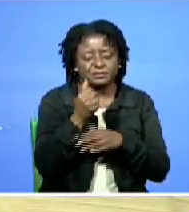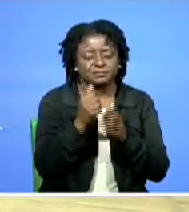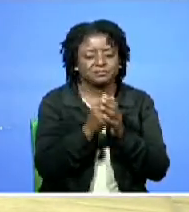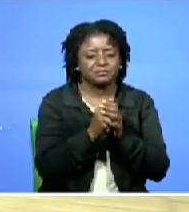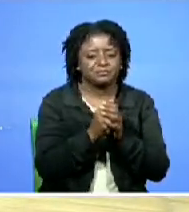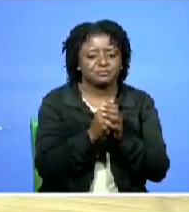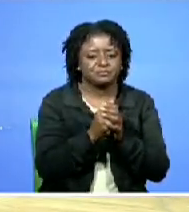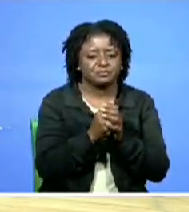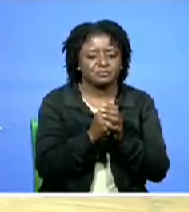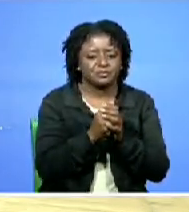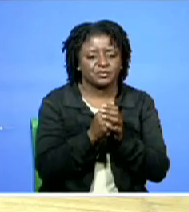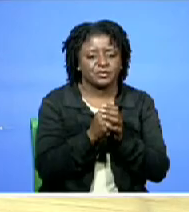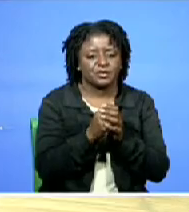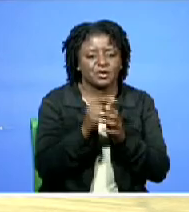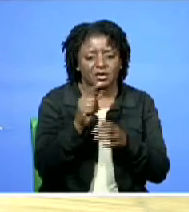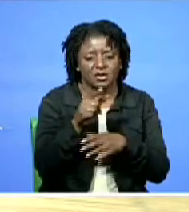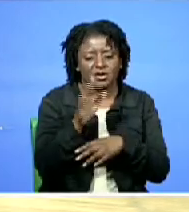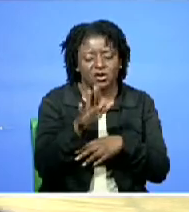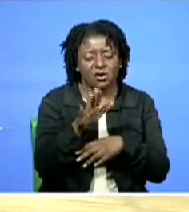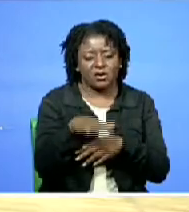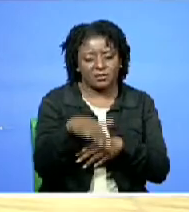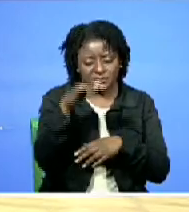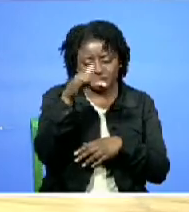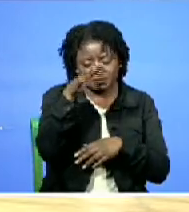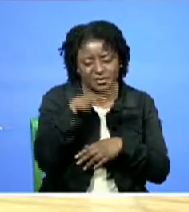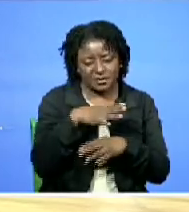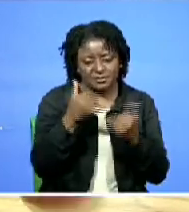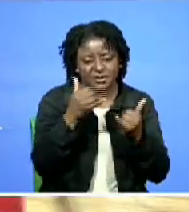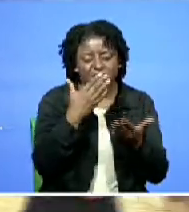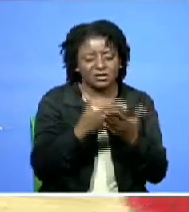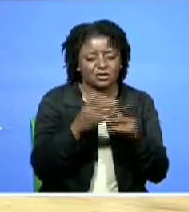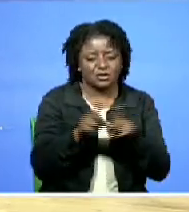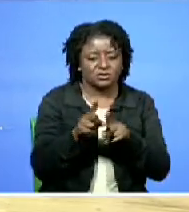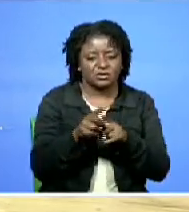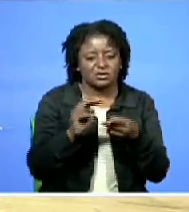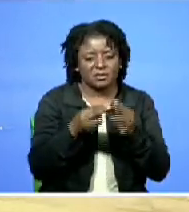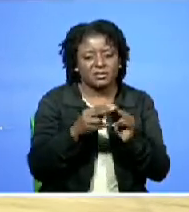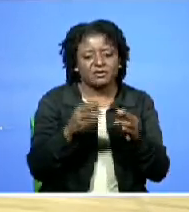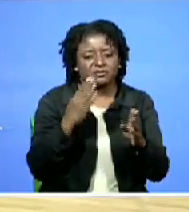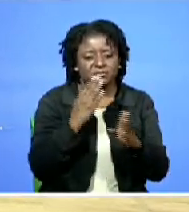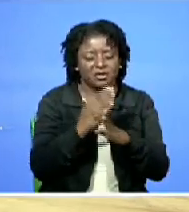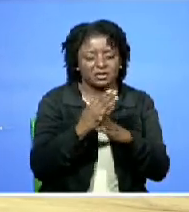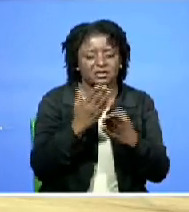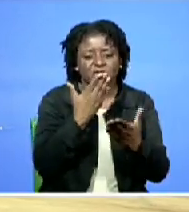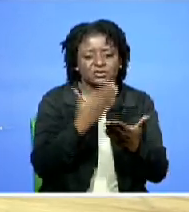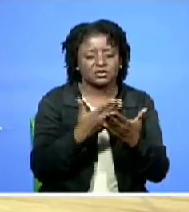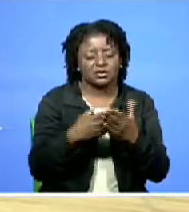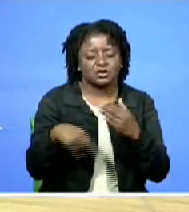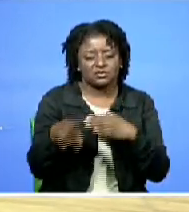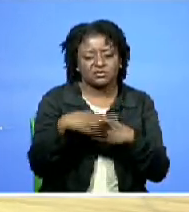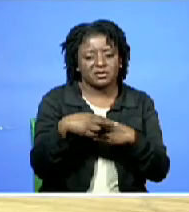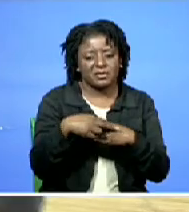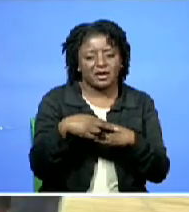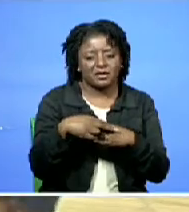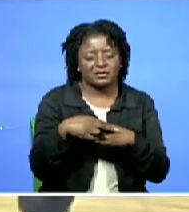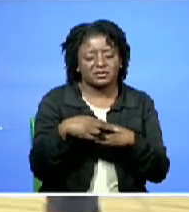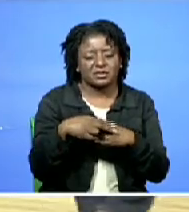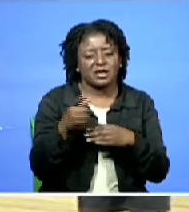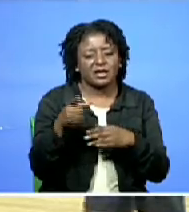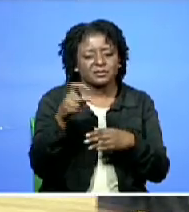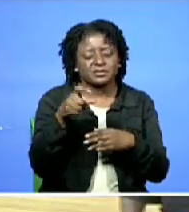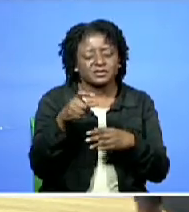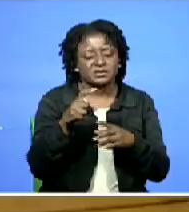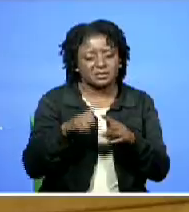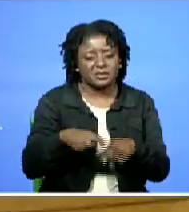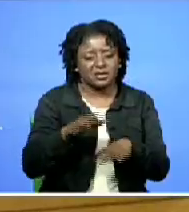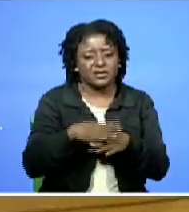position. Boy, your big men are playing good, too. They had a number of blocks and some big rebounds. Yeah, I mean, hey, I got to depend on them. They're a big factor